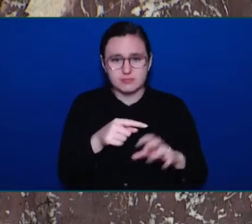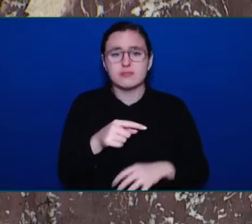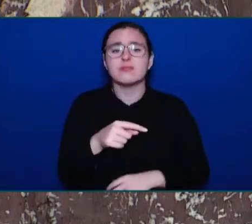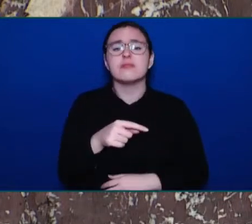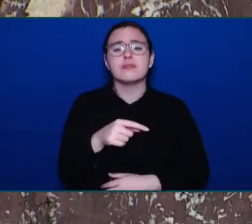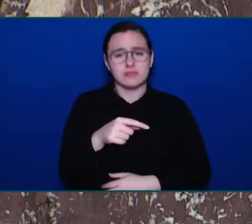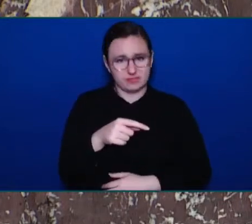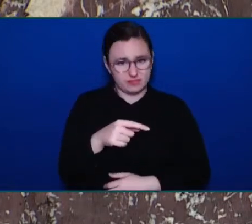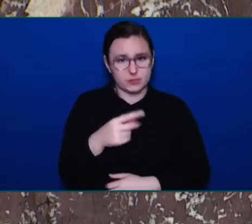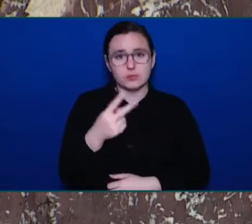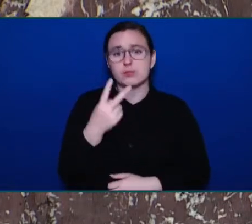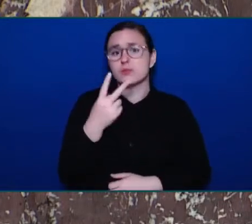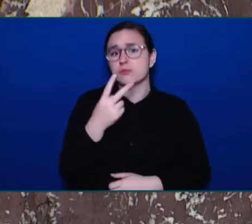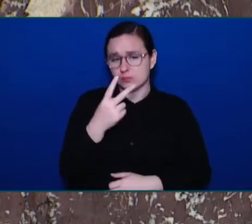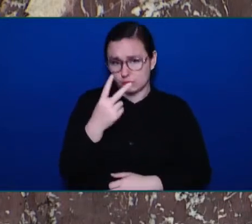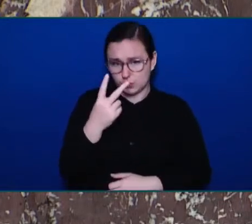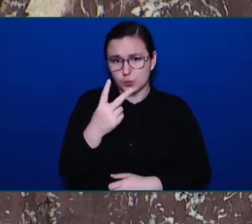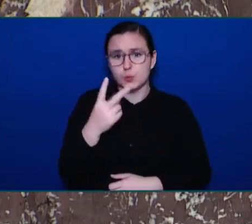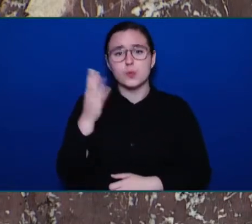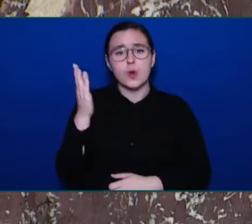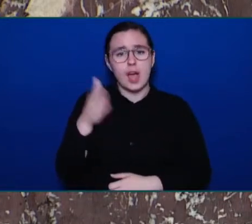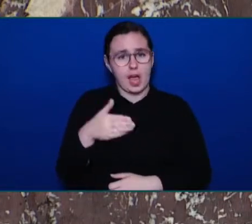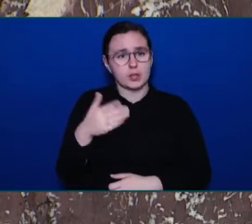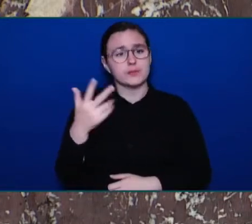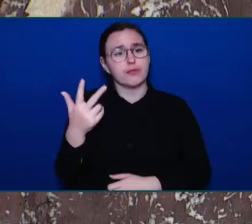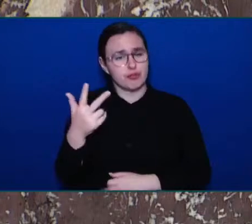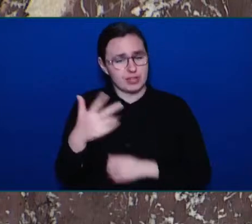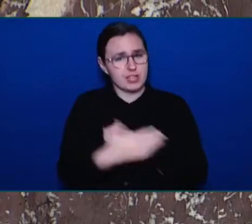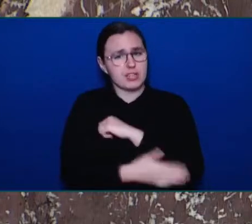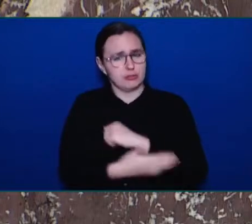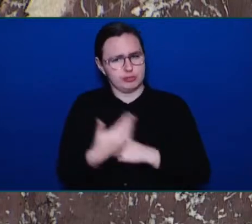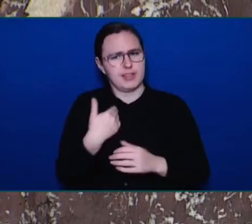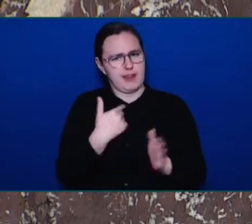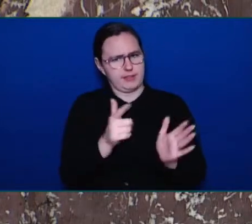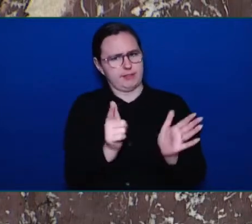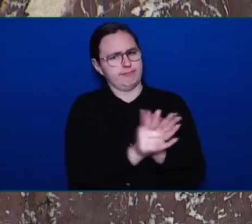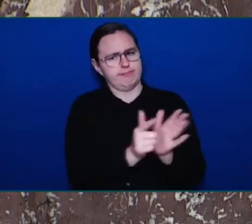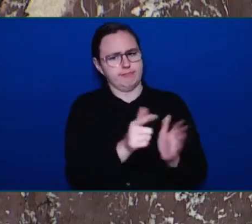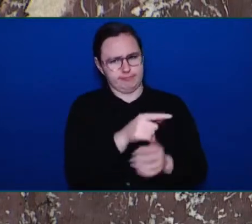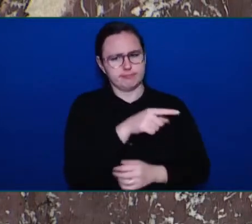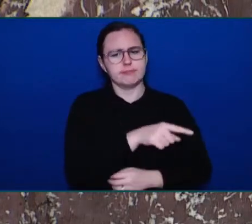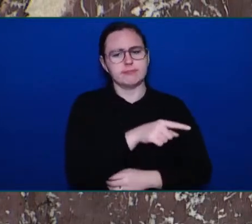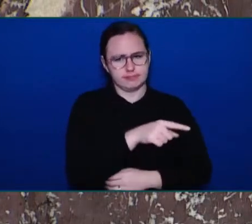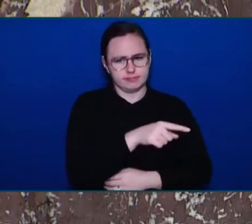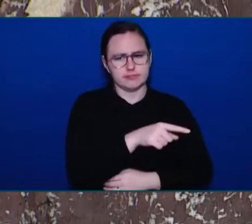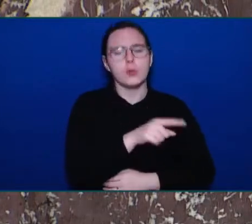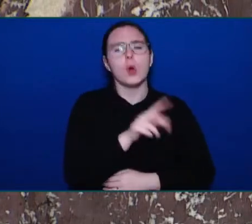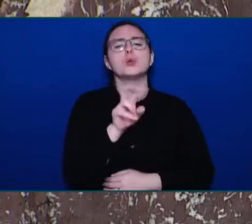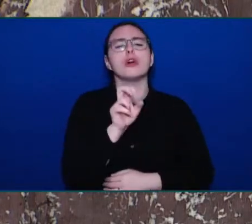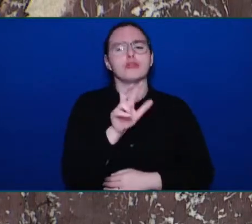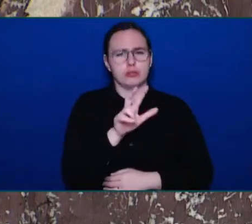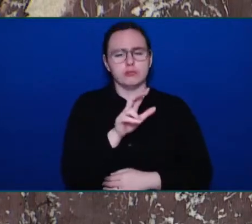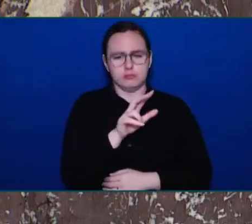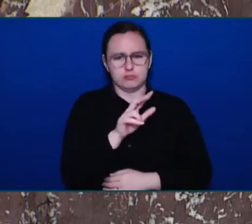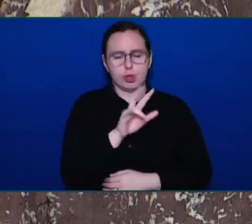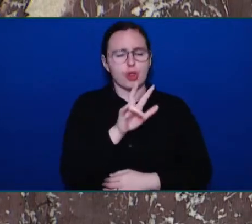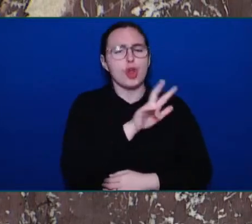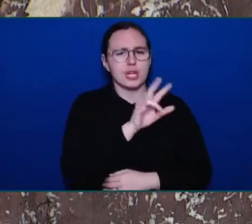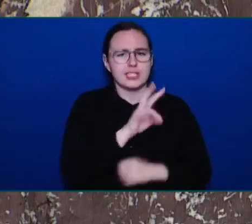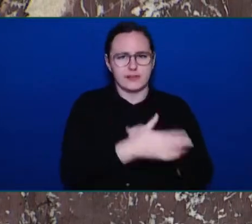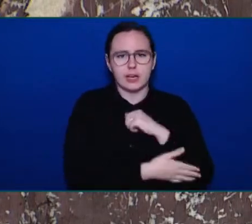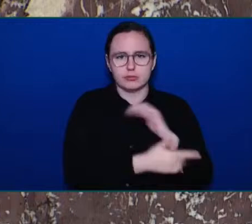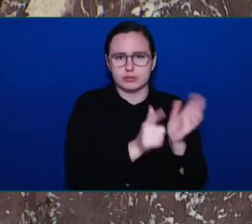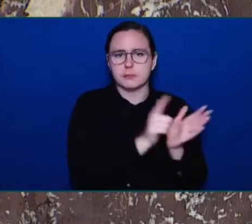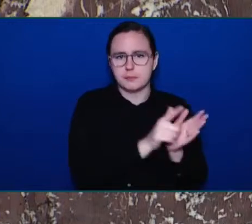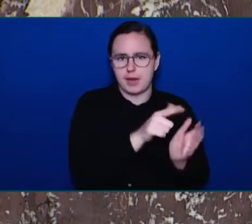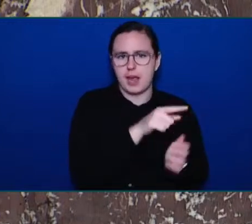still exempt rape perpetrators from prosecution if they are married to or will eventually marry the victim. And 49